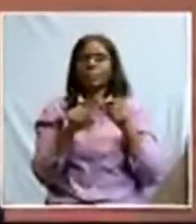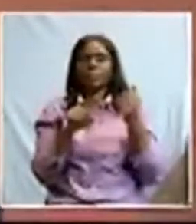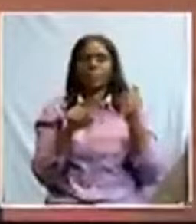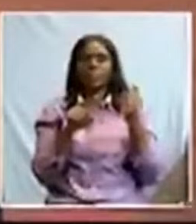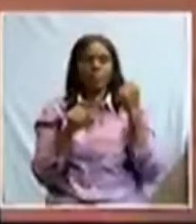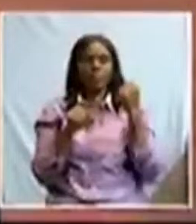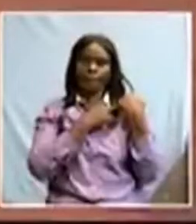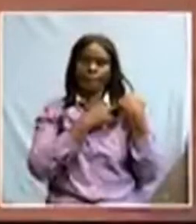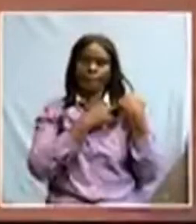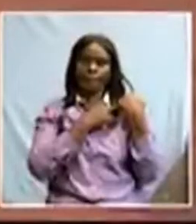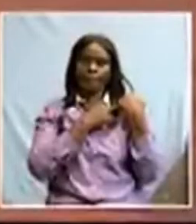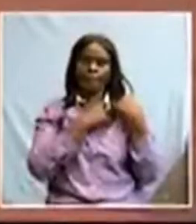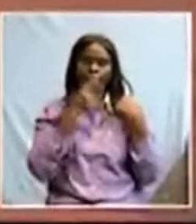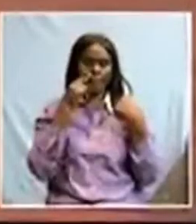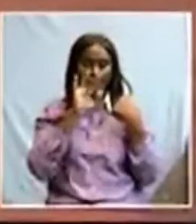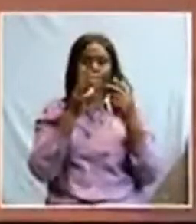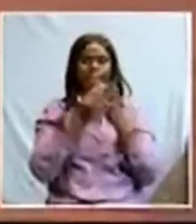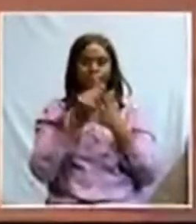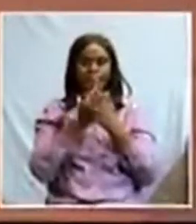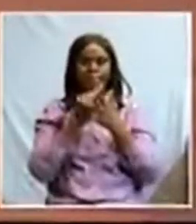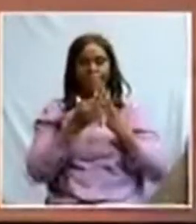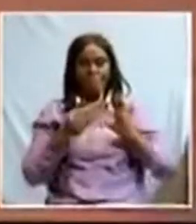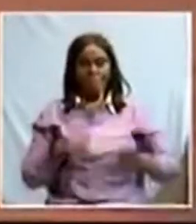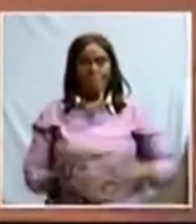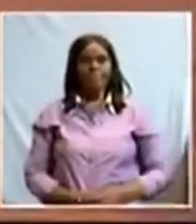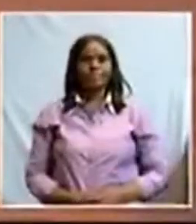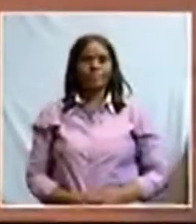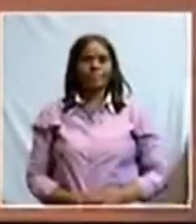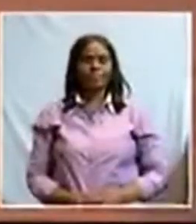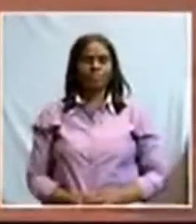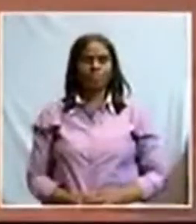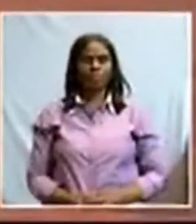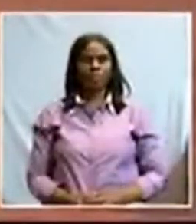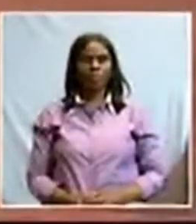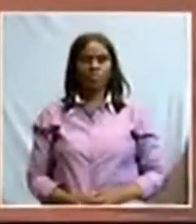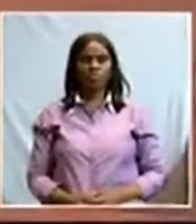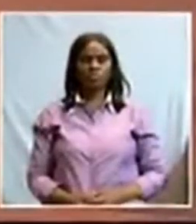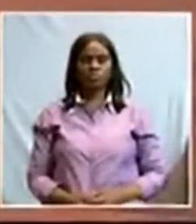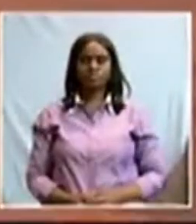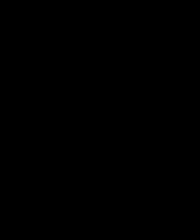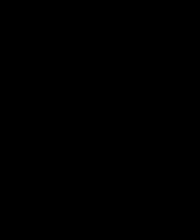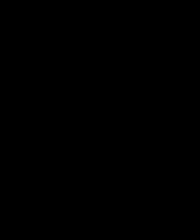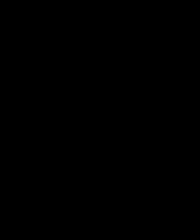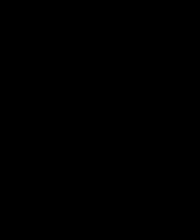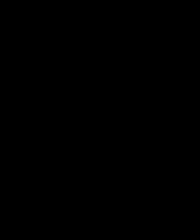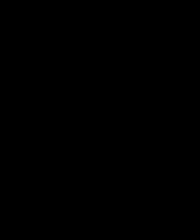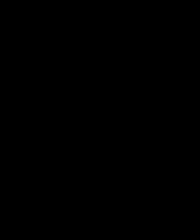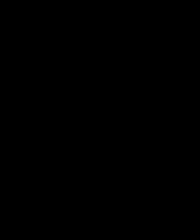carries the beneficiaries. Thank you, Chairperson. At least that one is clear.